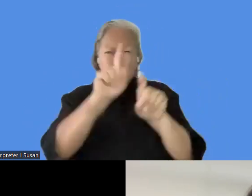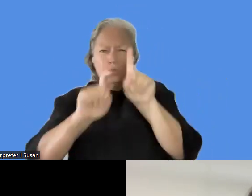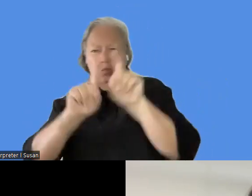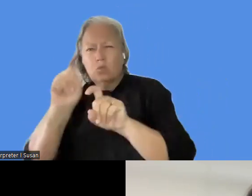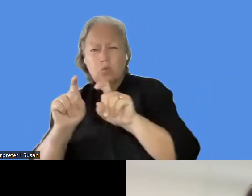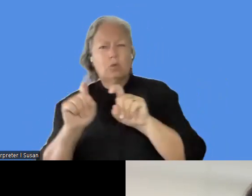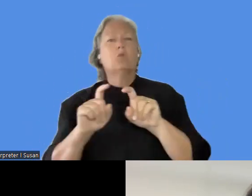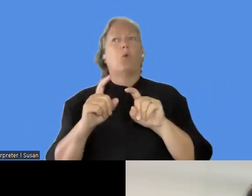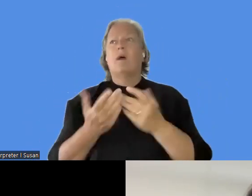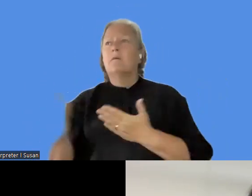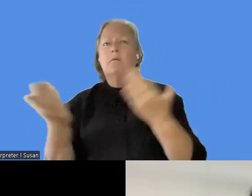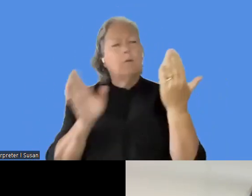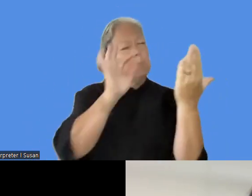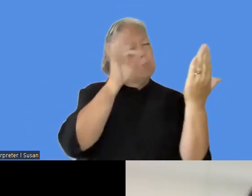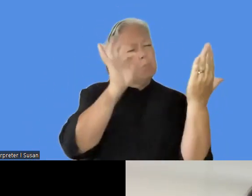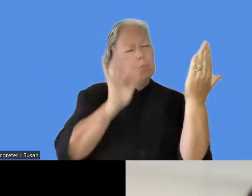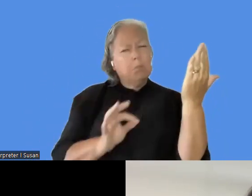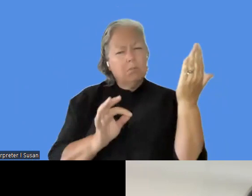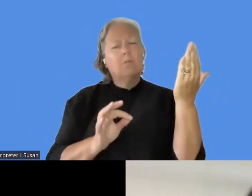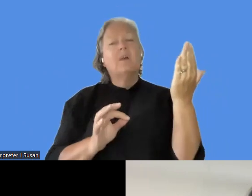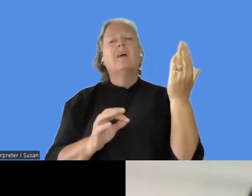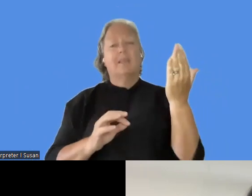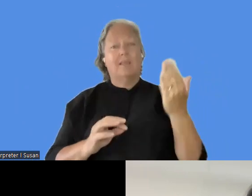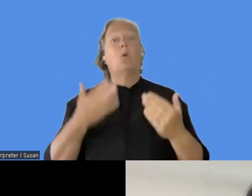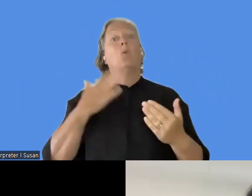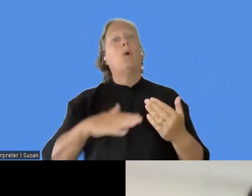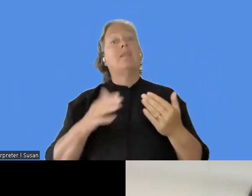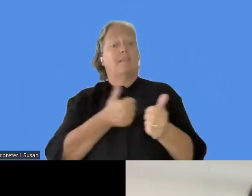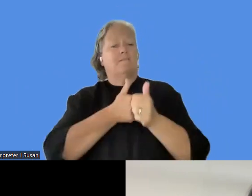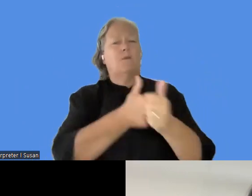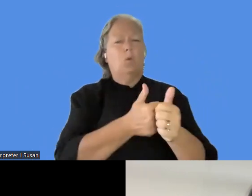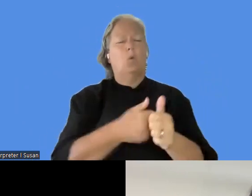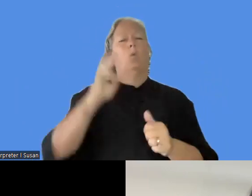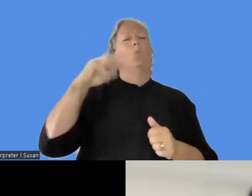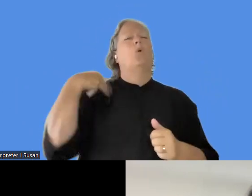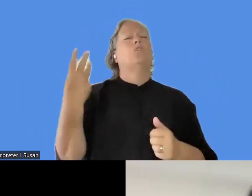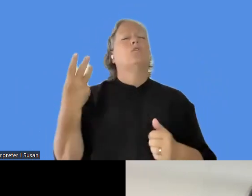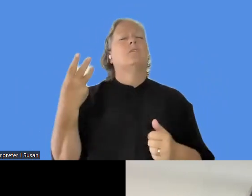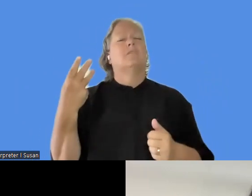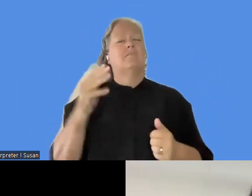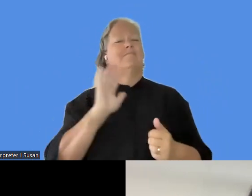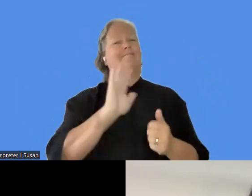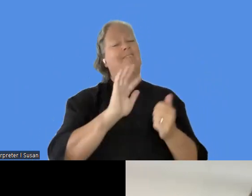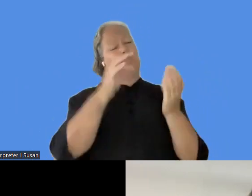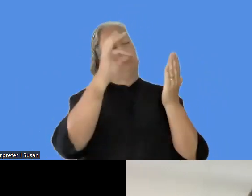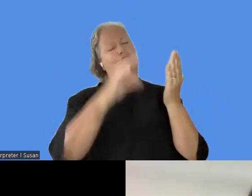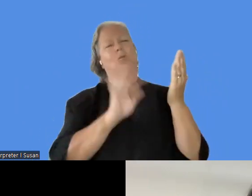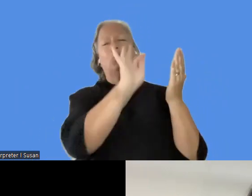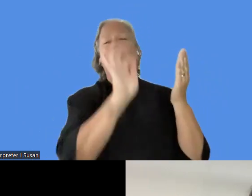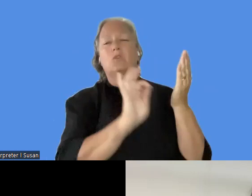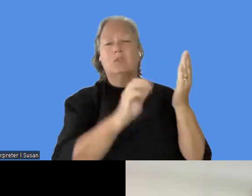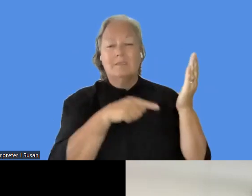by national statistical offices using the Washington Group questions on functioning to produce standard indicators,